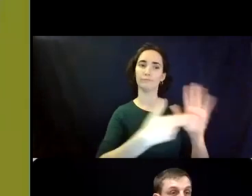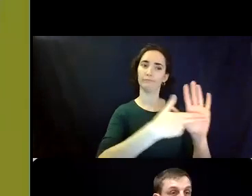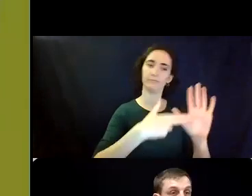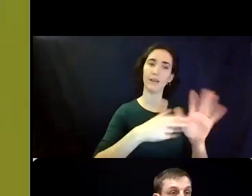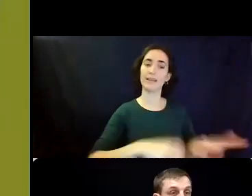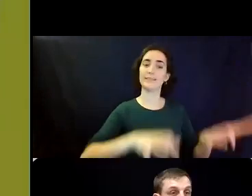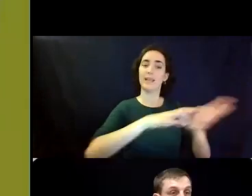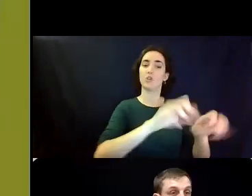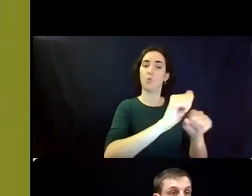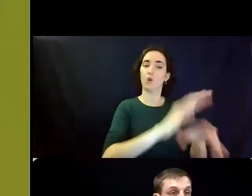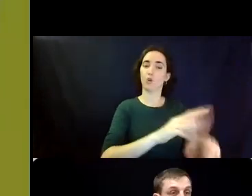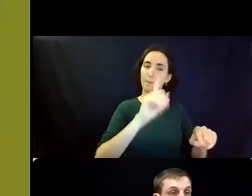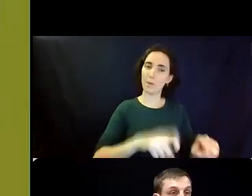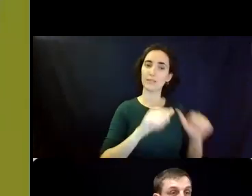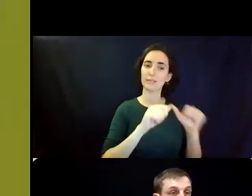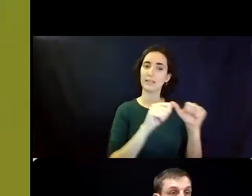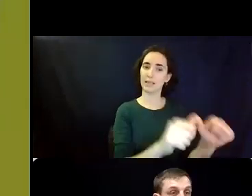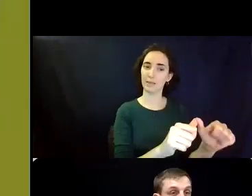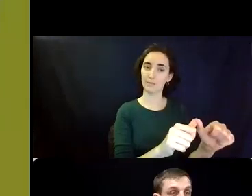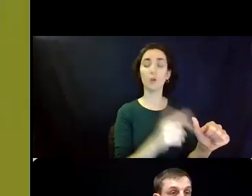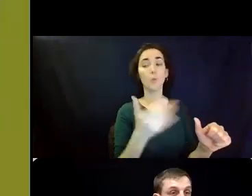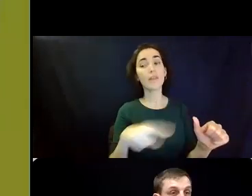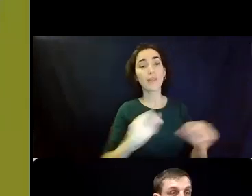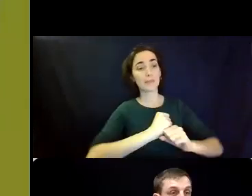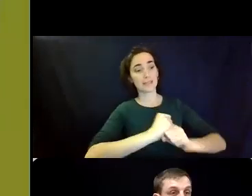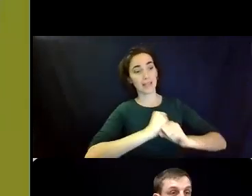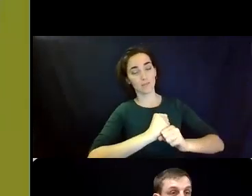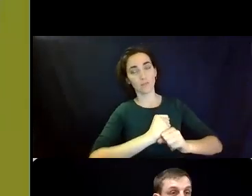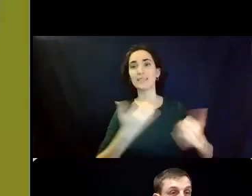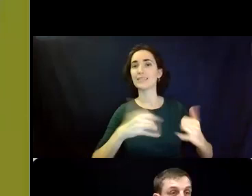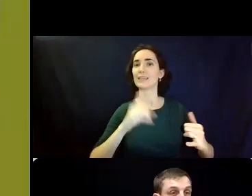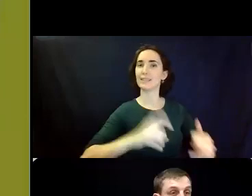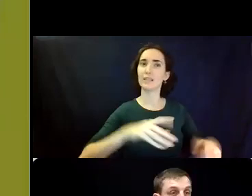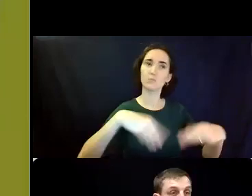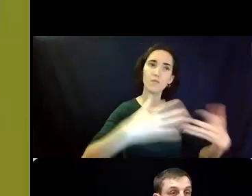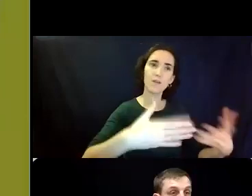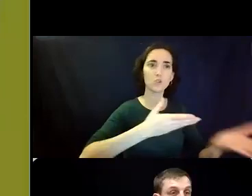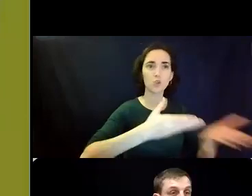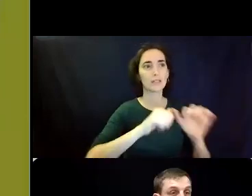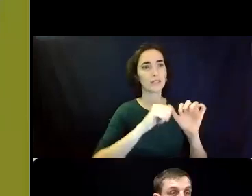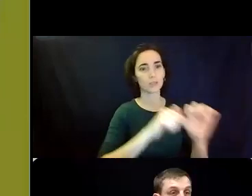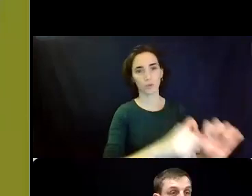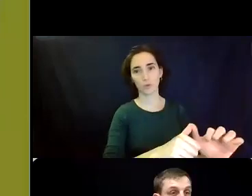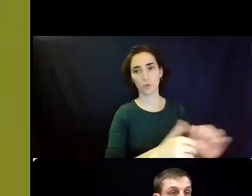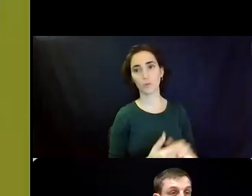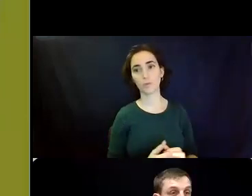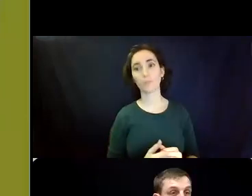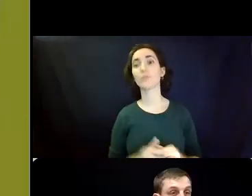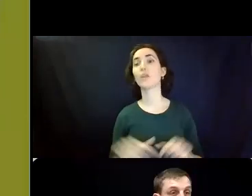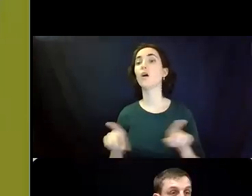employees, and that while wanting them to take precautions, we needed them to continue to deliver these essential services. We